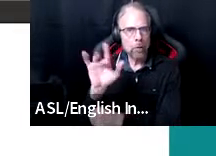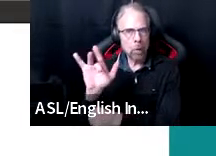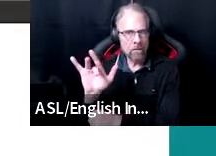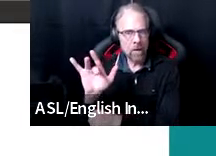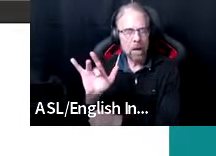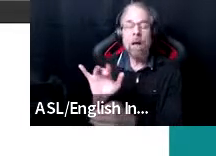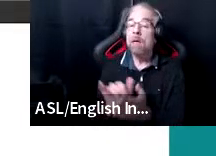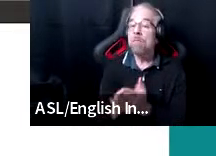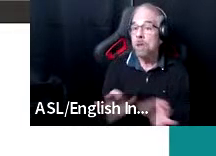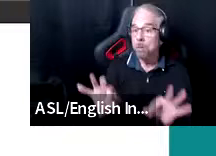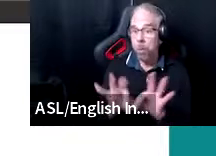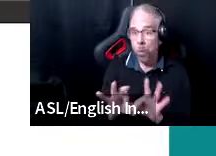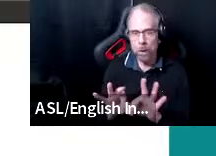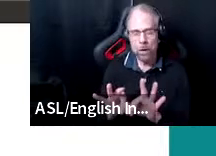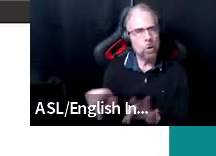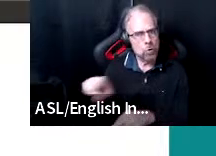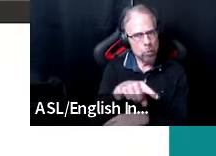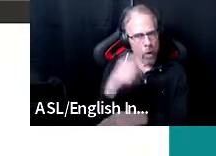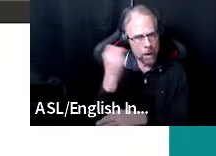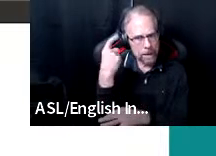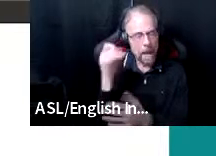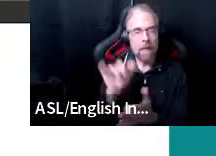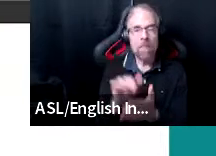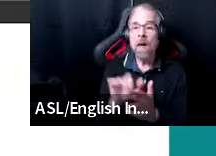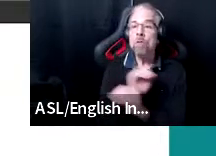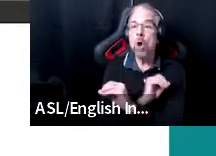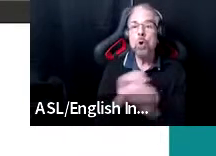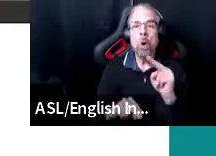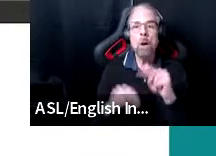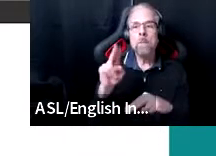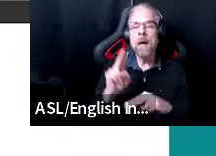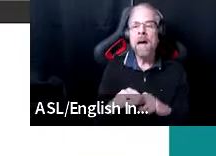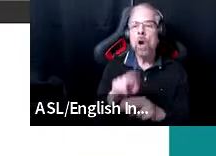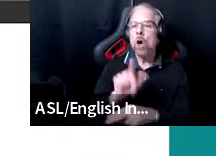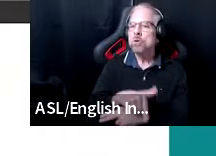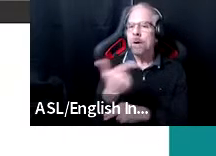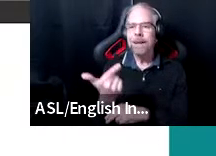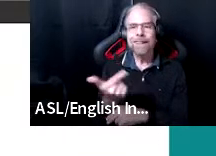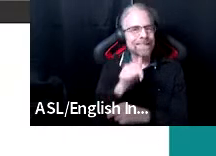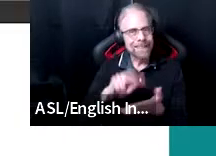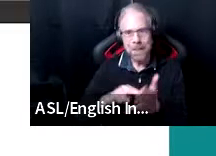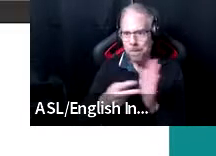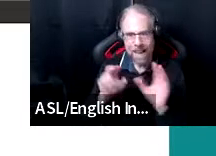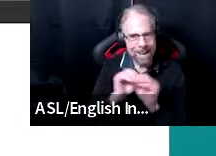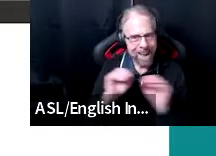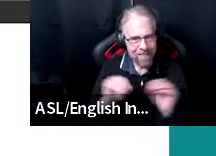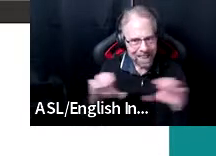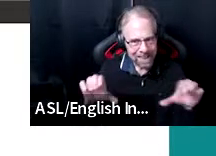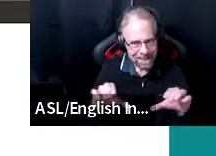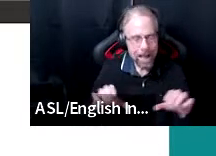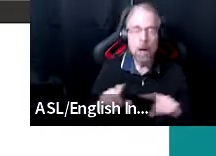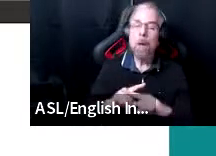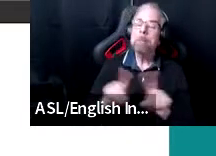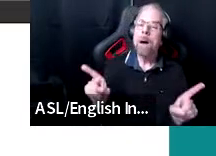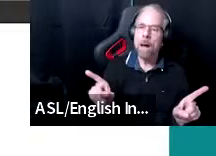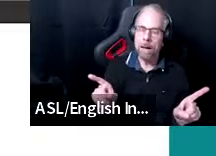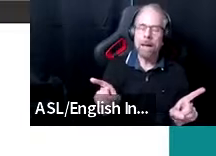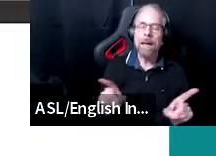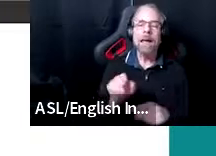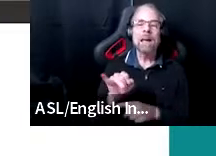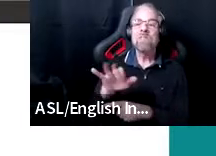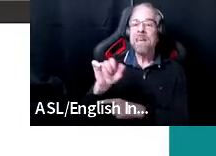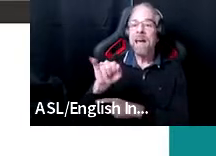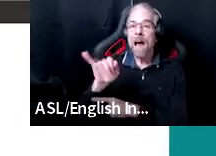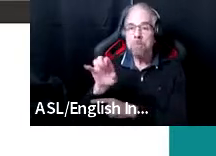It's important to understand that the no-build alternative doesn't mean nothing gets done. If the IBR is